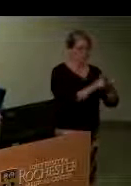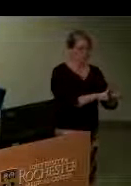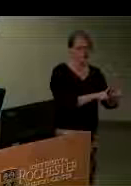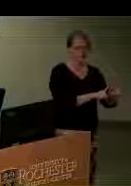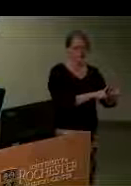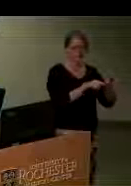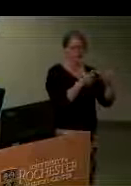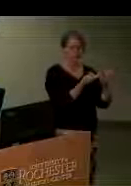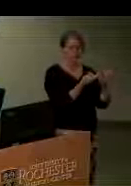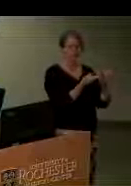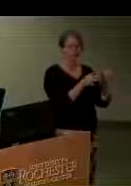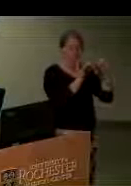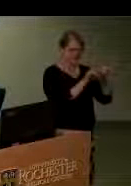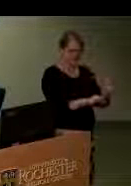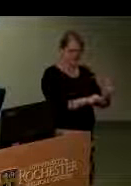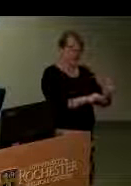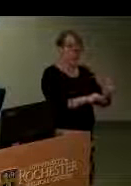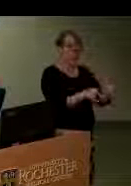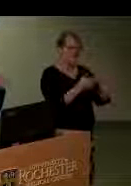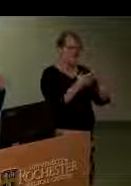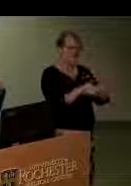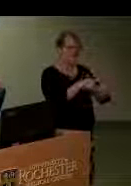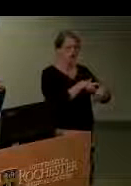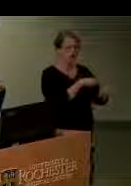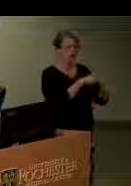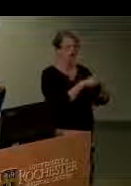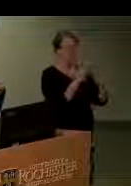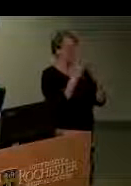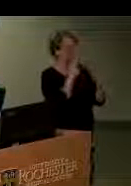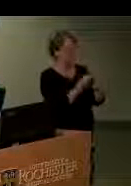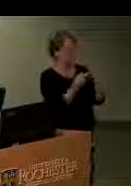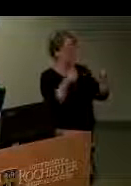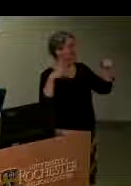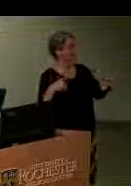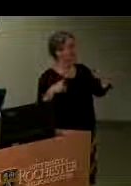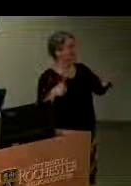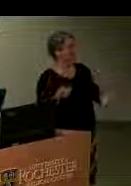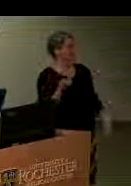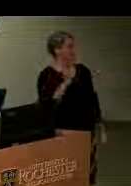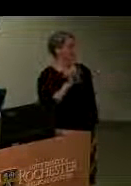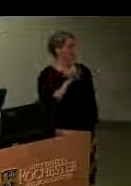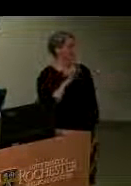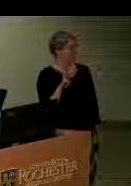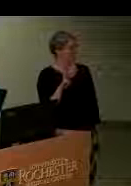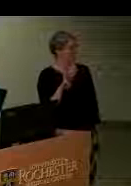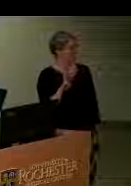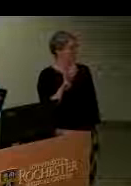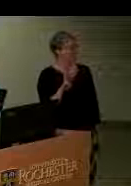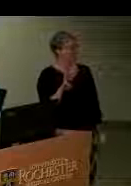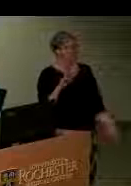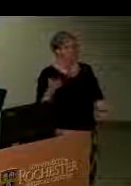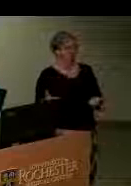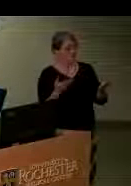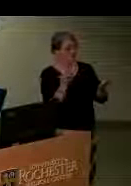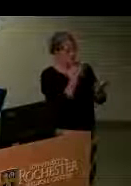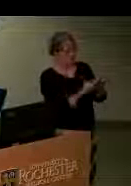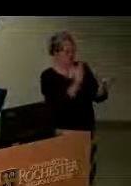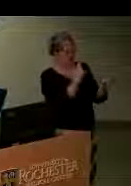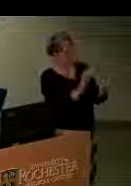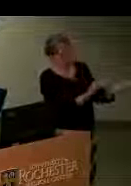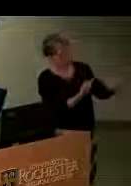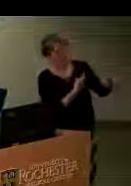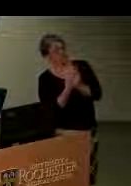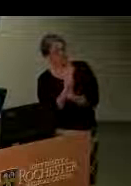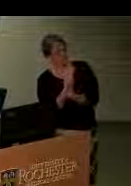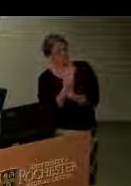a short period of time. And then somebody from this place in 1946 offered both of them a job